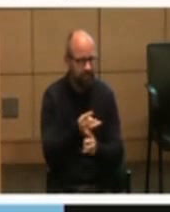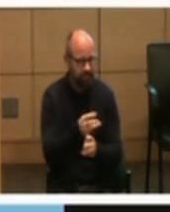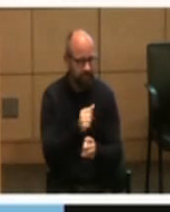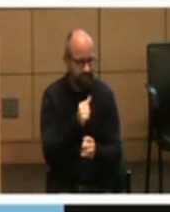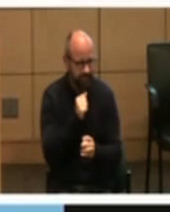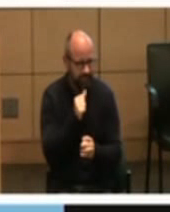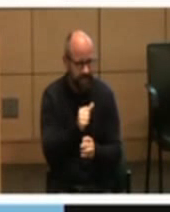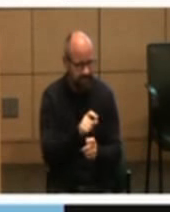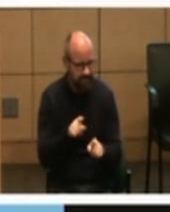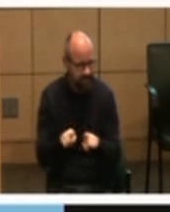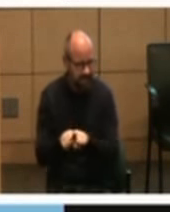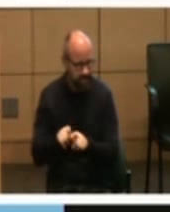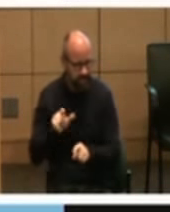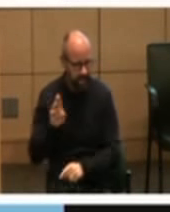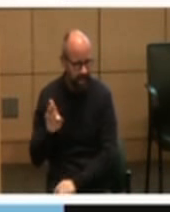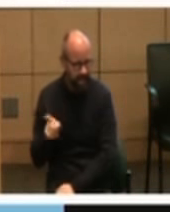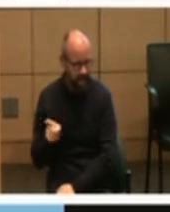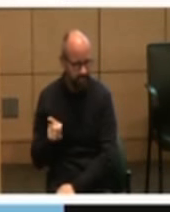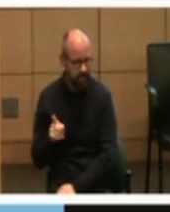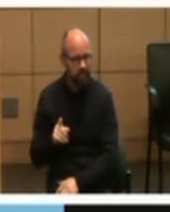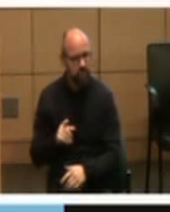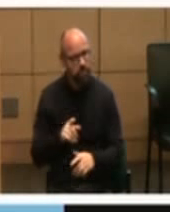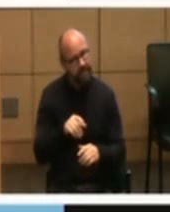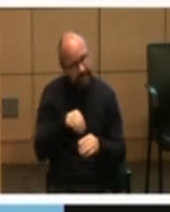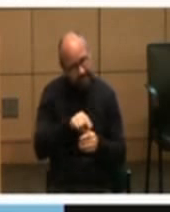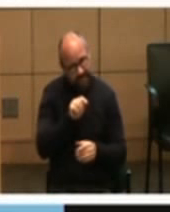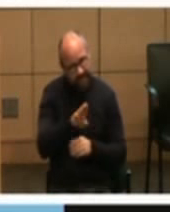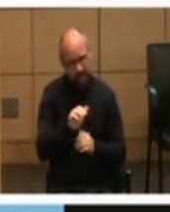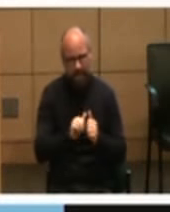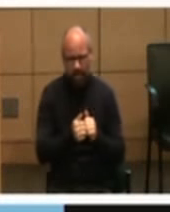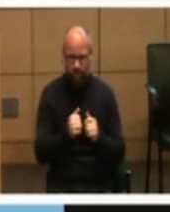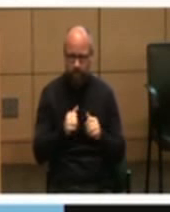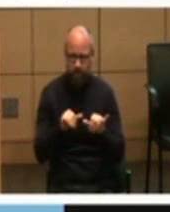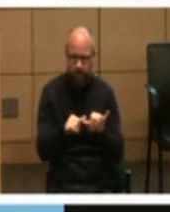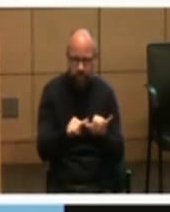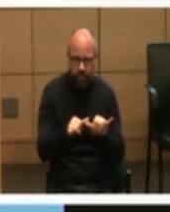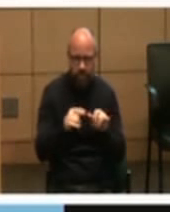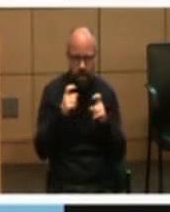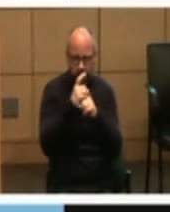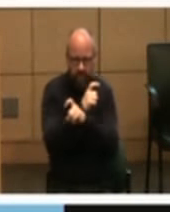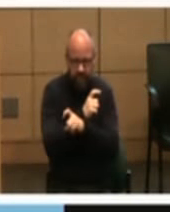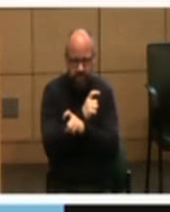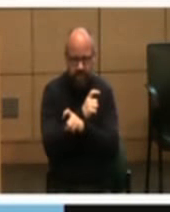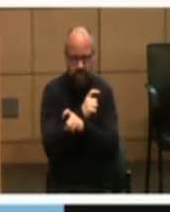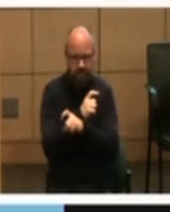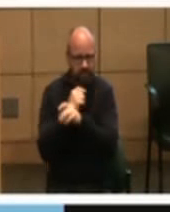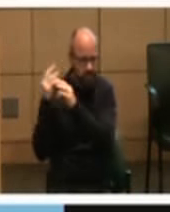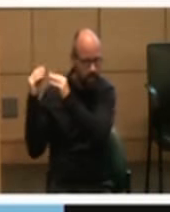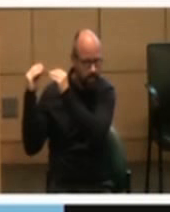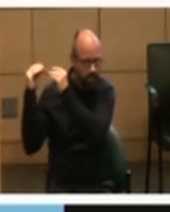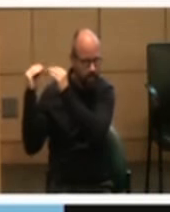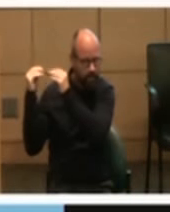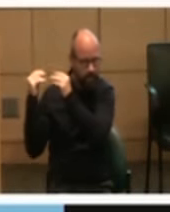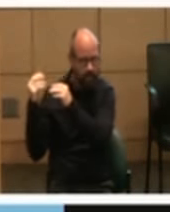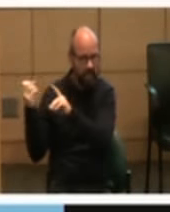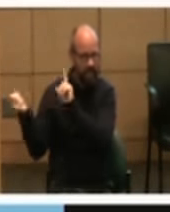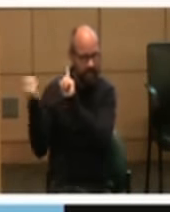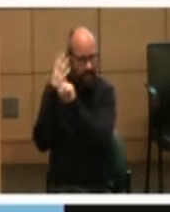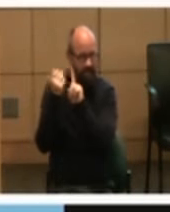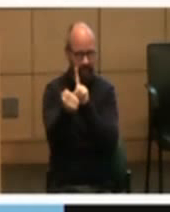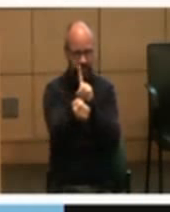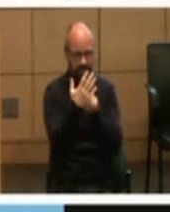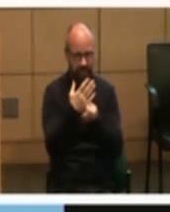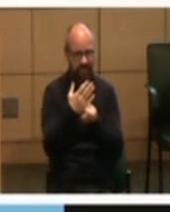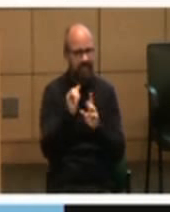what in the laboratory do we use to measure complex speech perception? So where there's a lot of that informational masking that Dr.